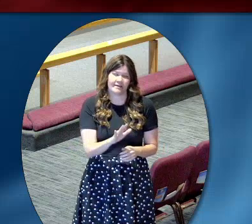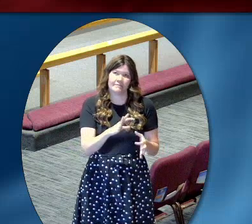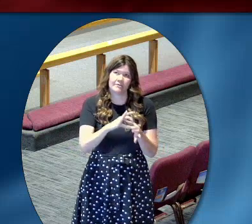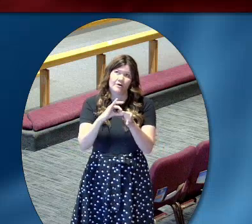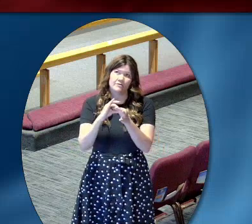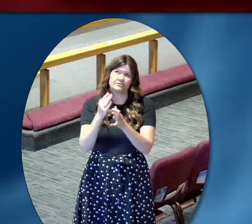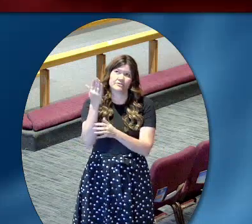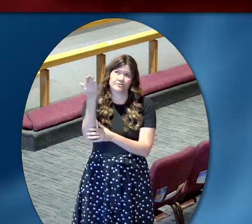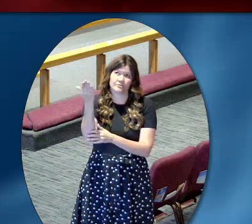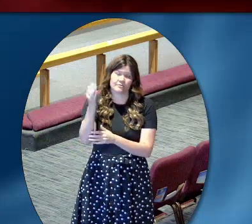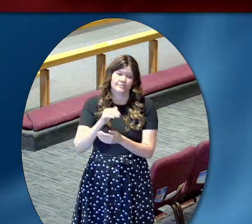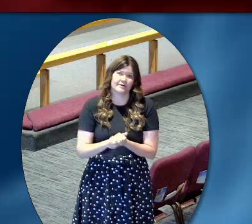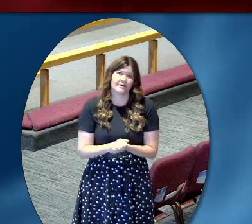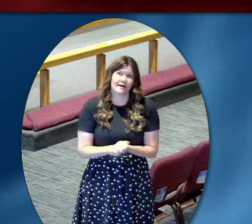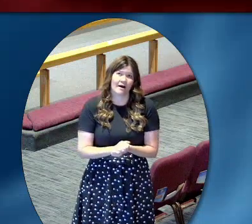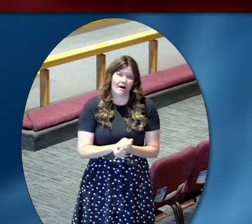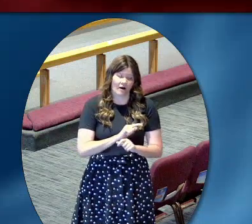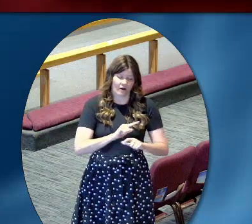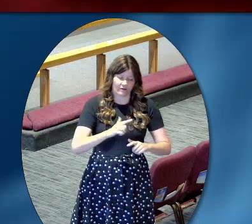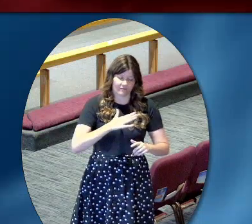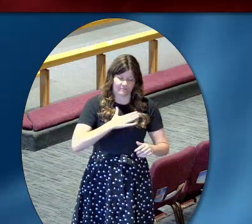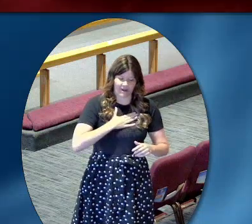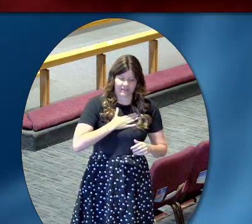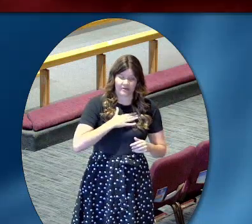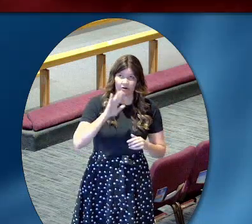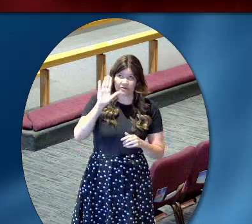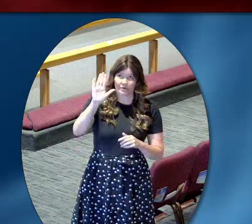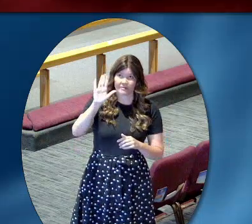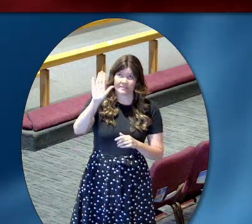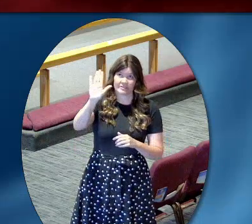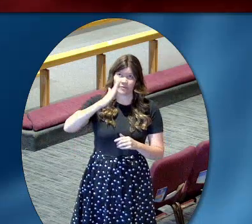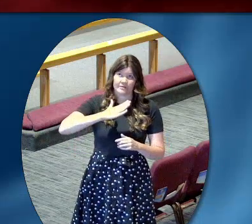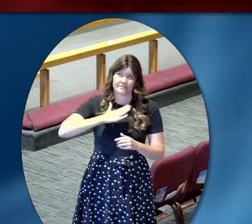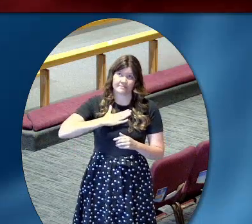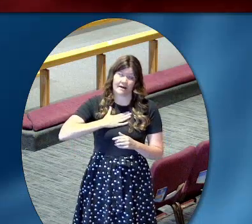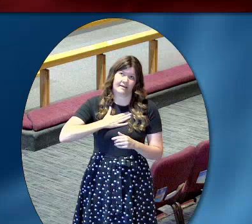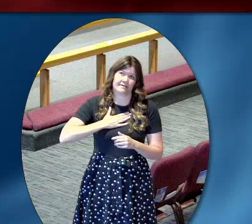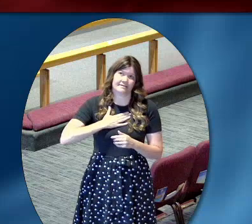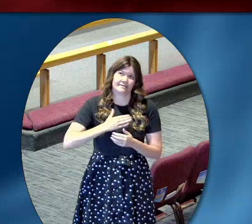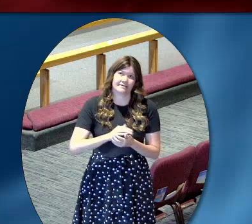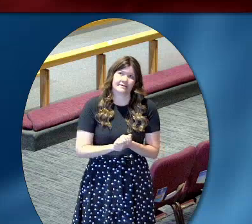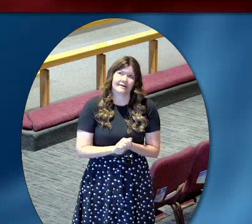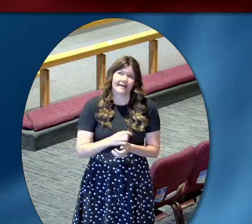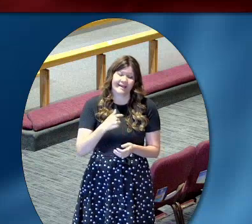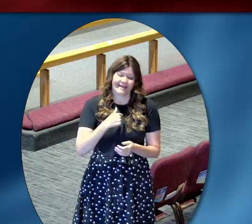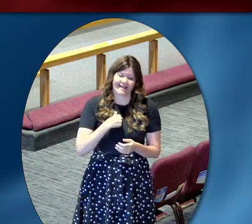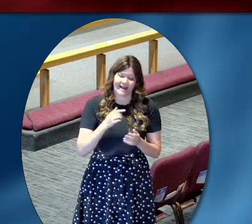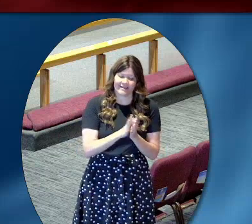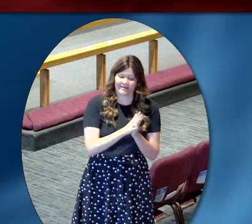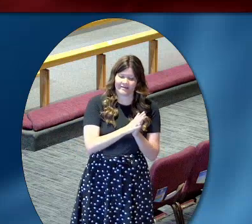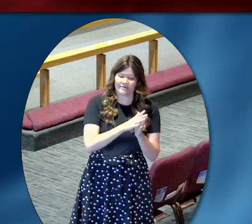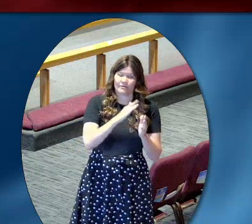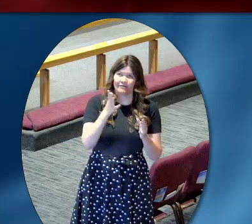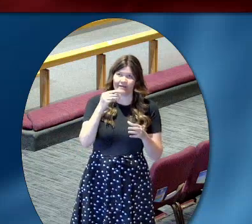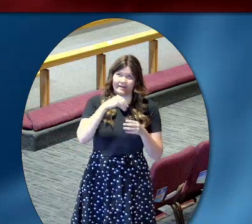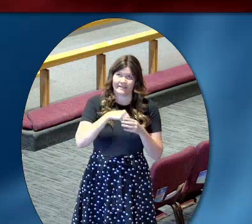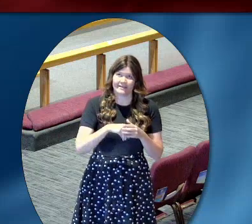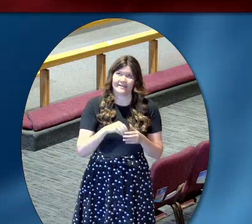yours. All mine are yours, and yours are mine, and I am glorified in